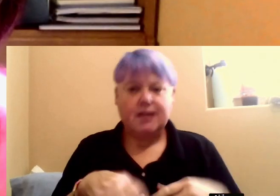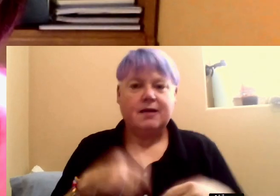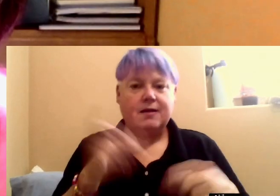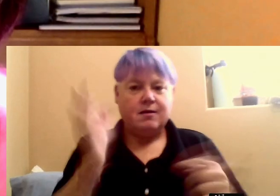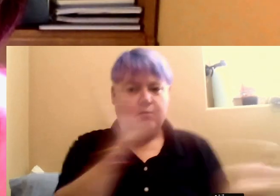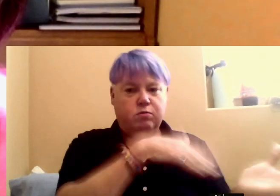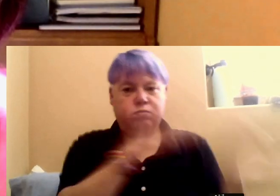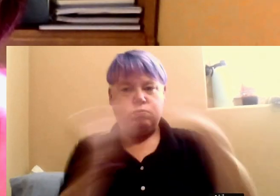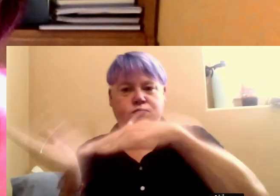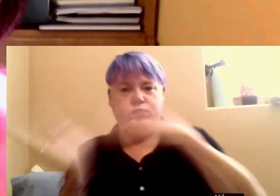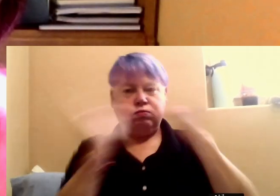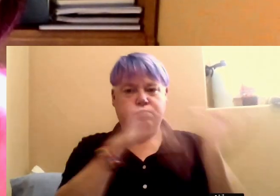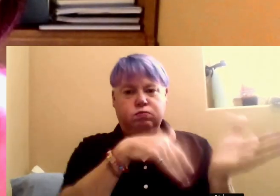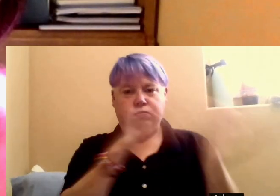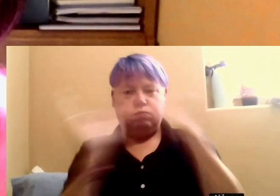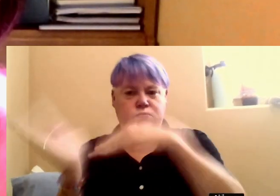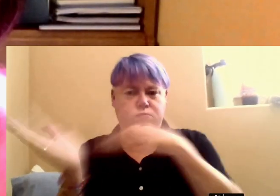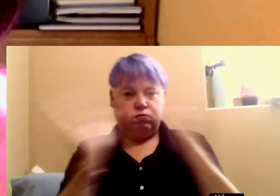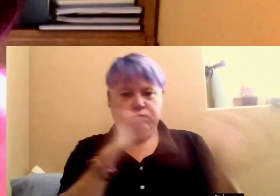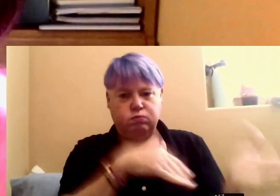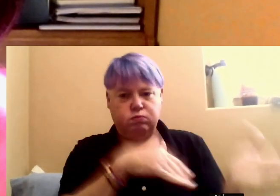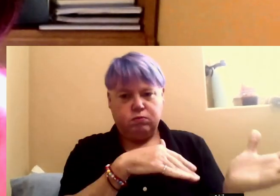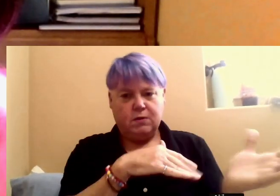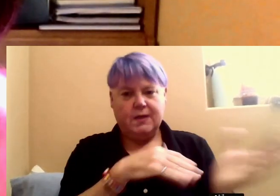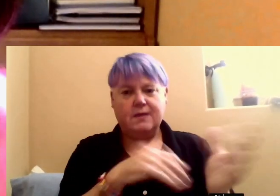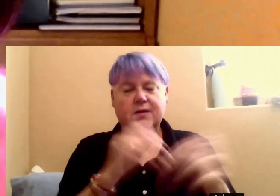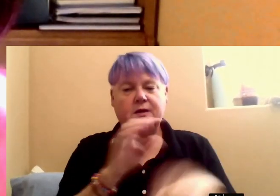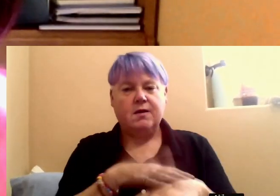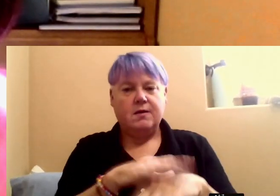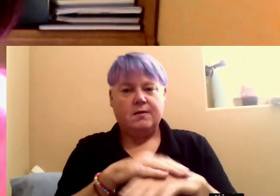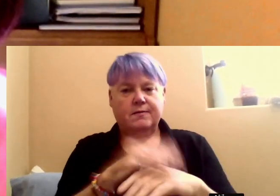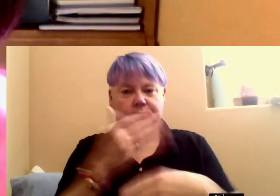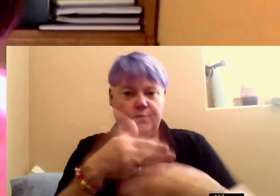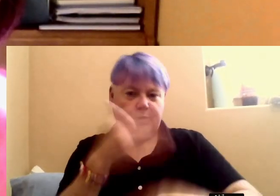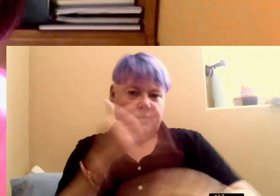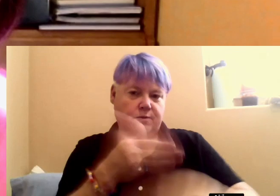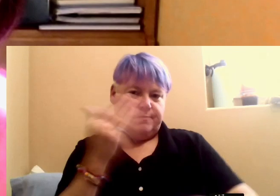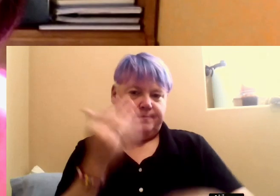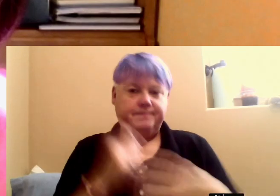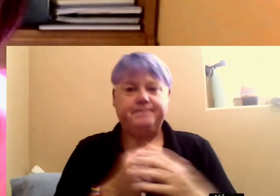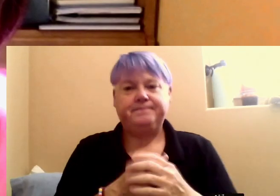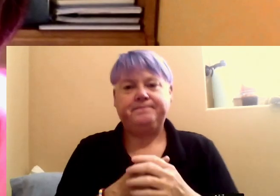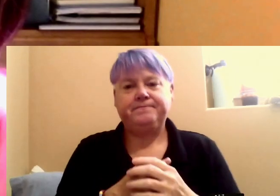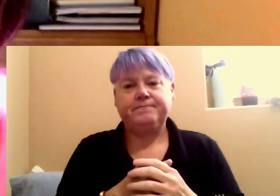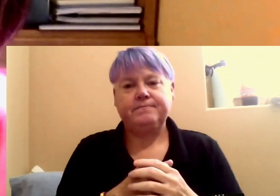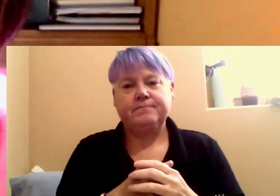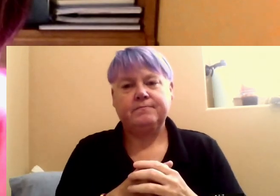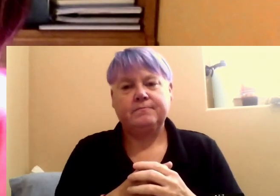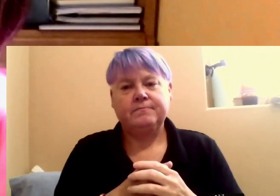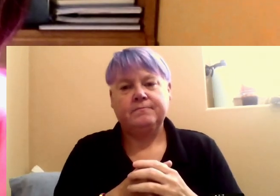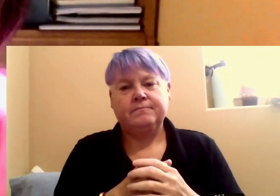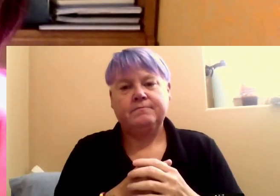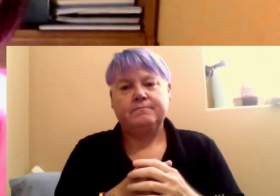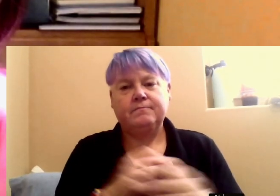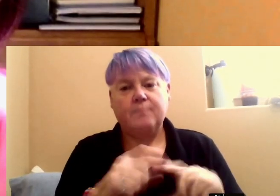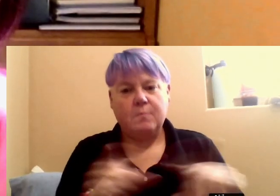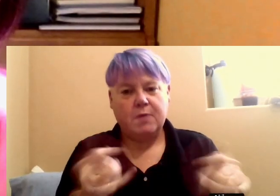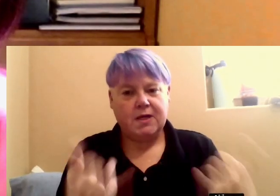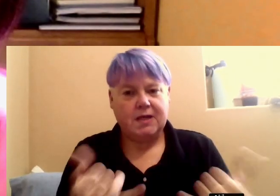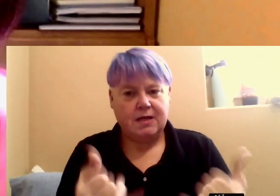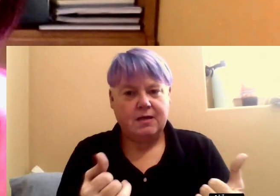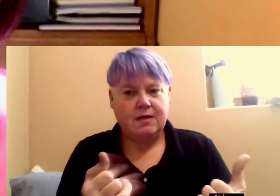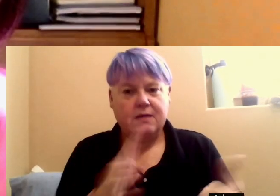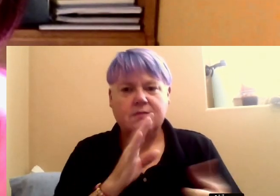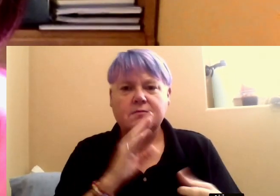Jeep's windshield, a slow counterpoint to all these things I have no idea how to say. But now he speaks up as a